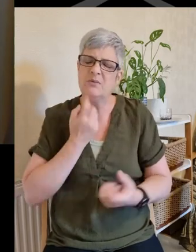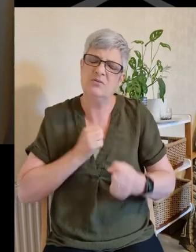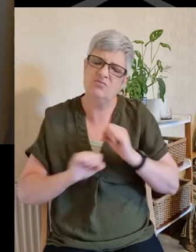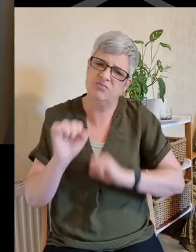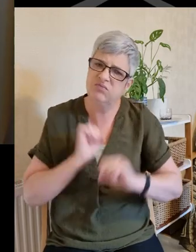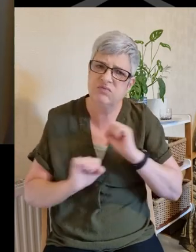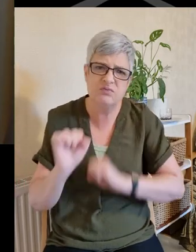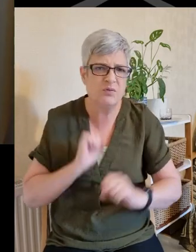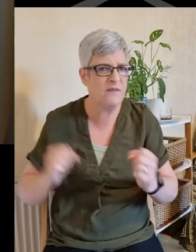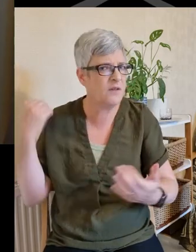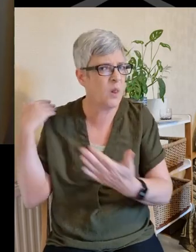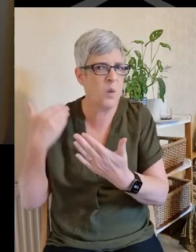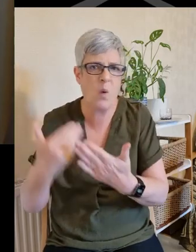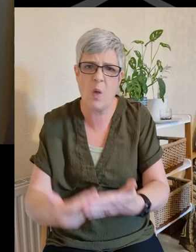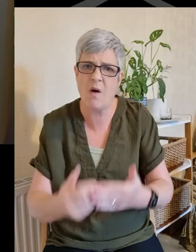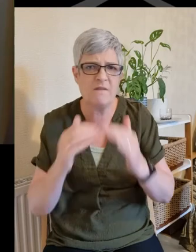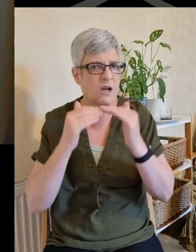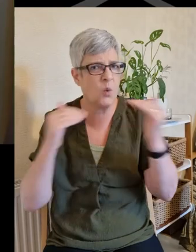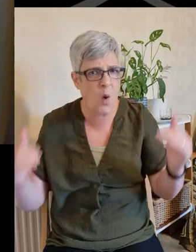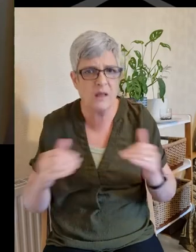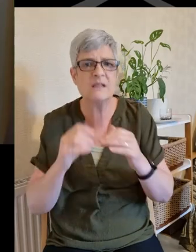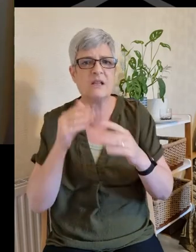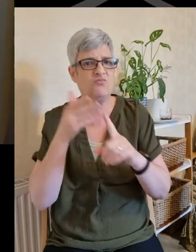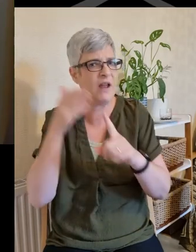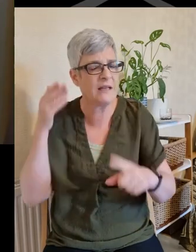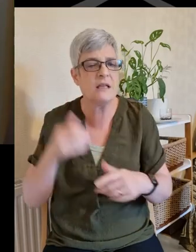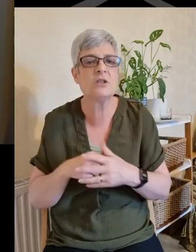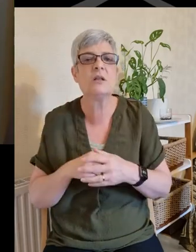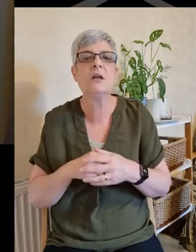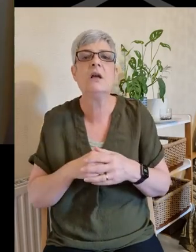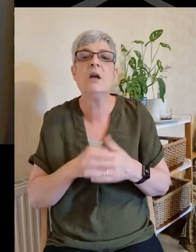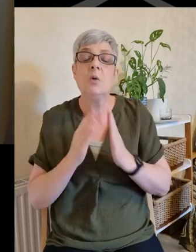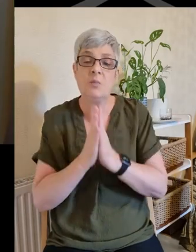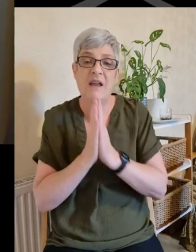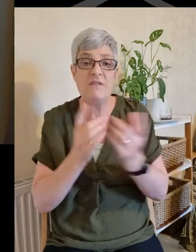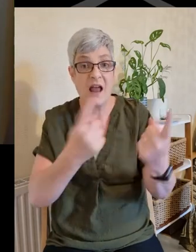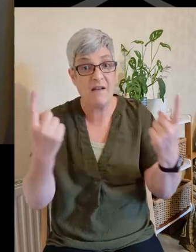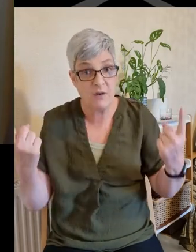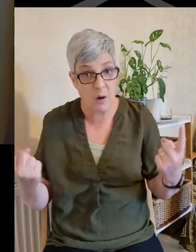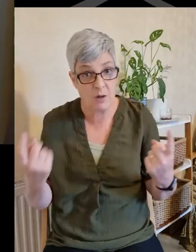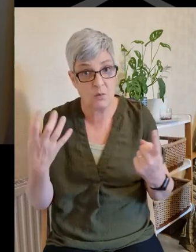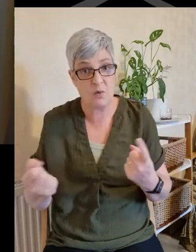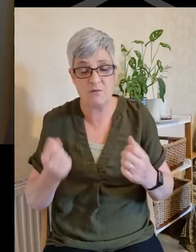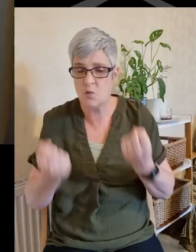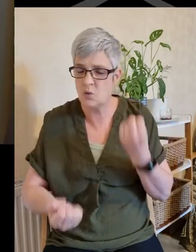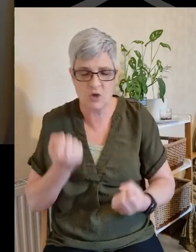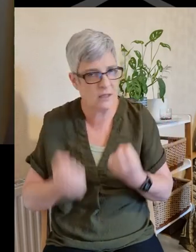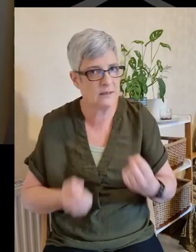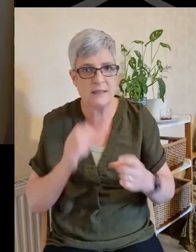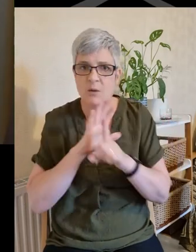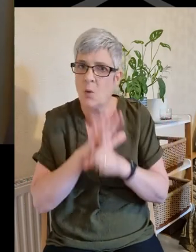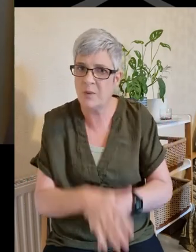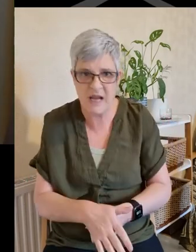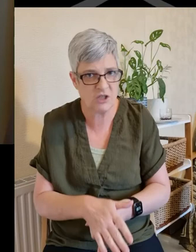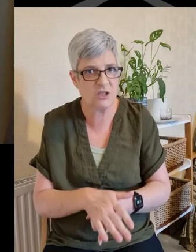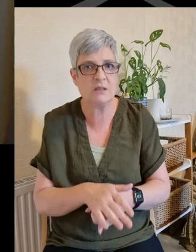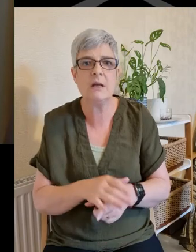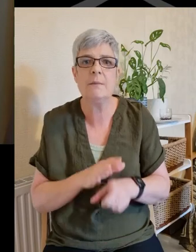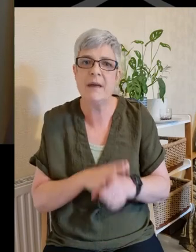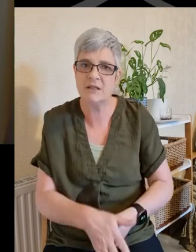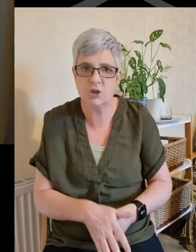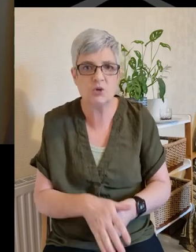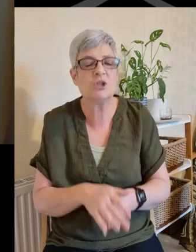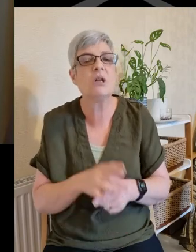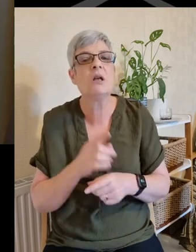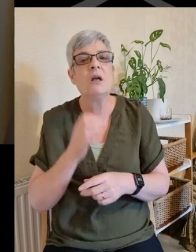and recognition. We pray for all those suffering injustice, persecution, oppression, and ask for